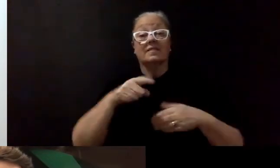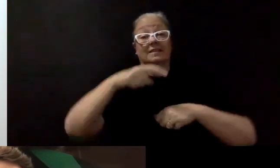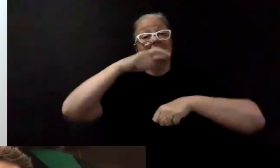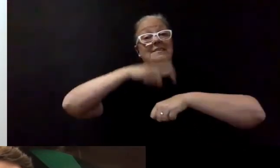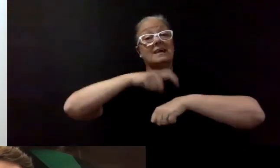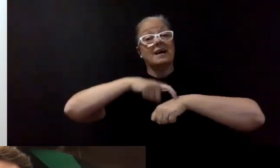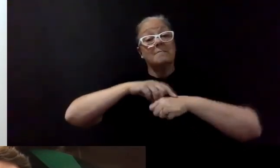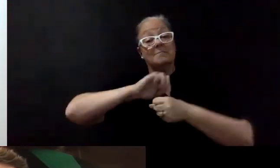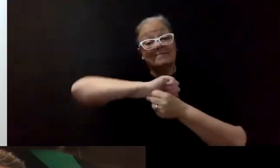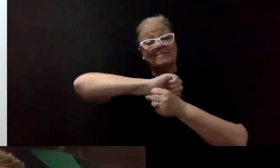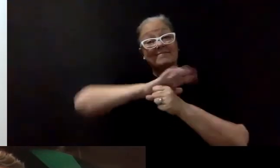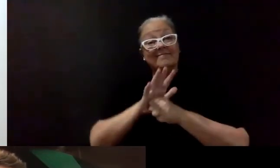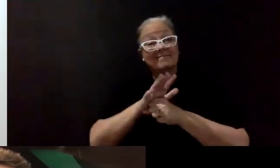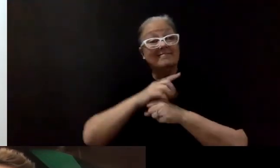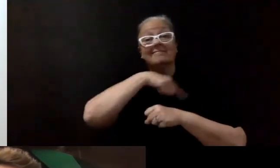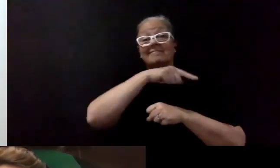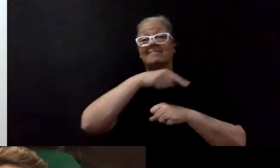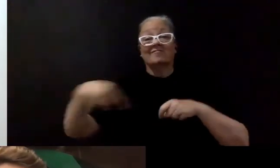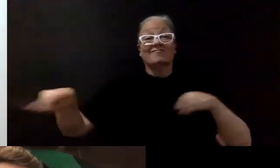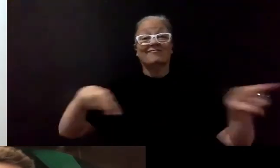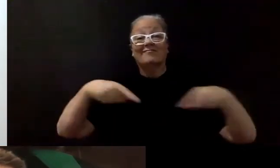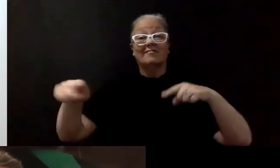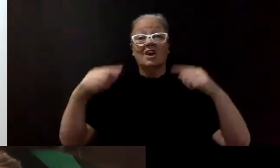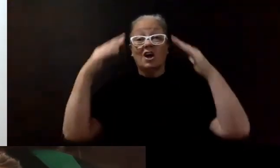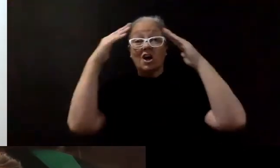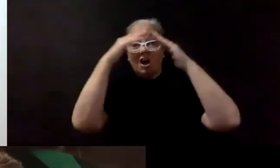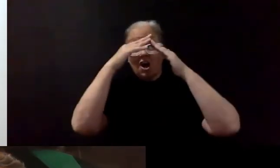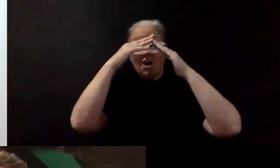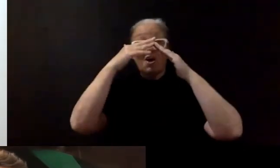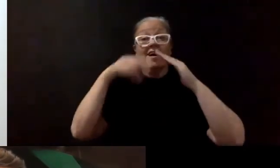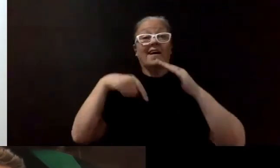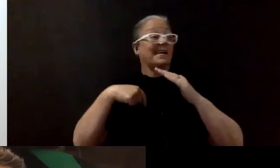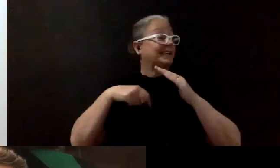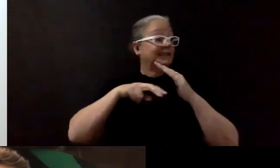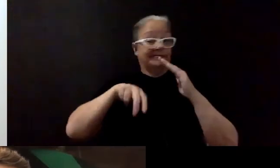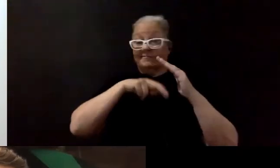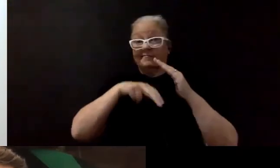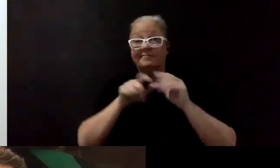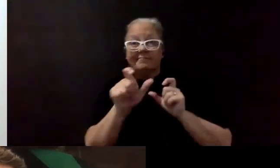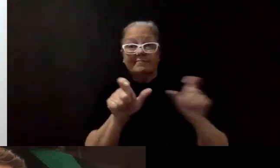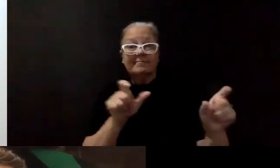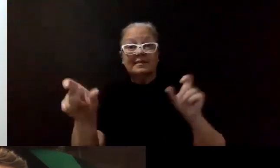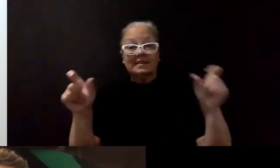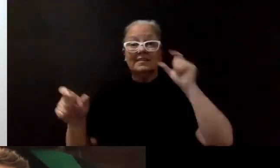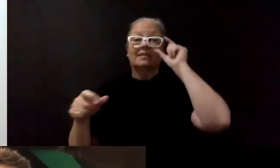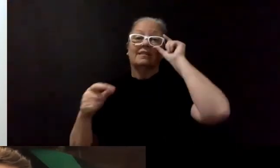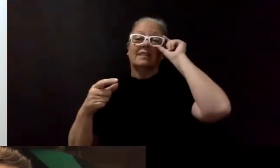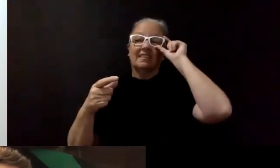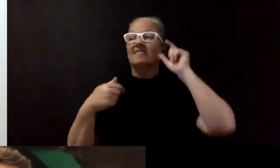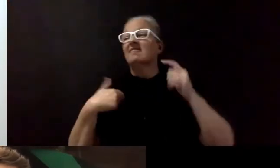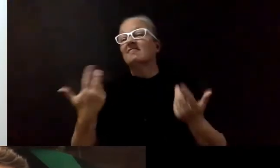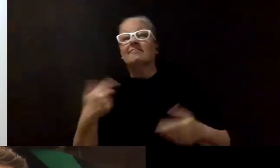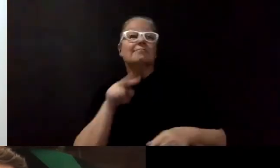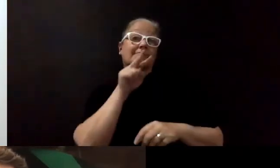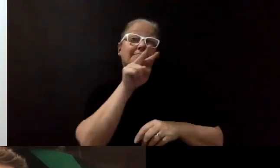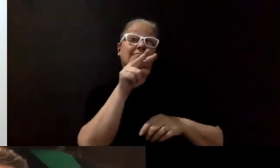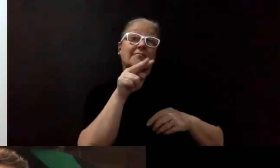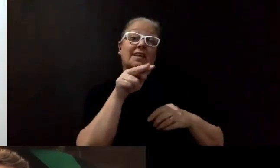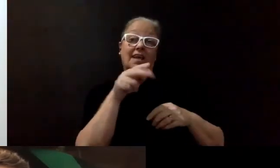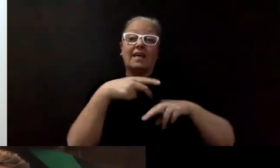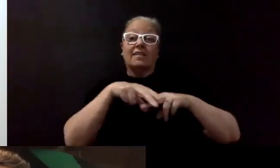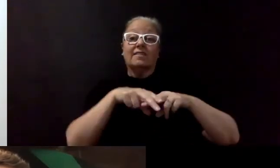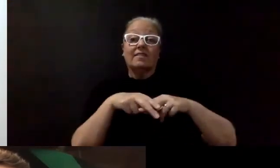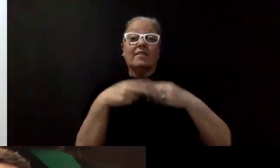in New Zealand, all we did was watch Netflix and read books and poetry and listen to music,